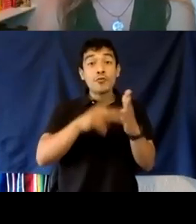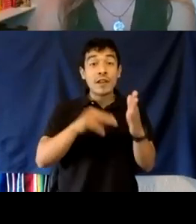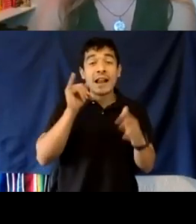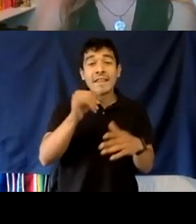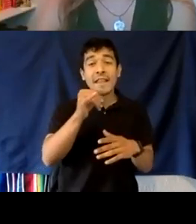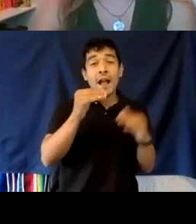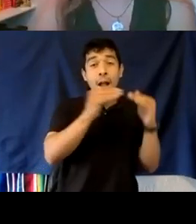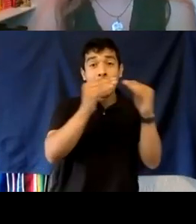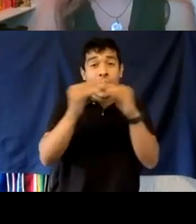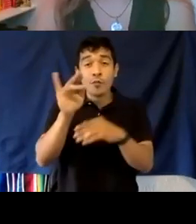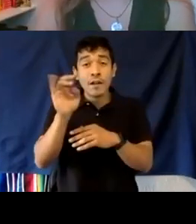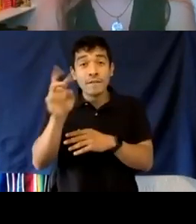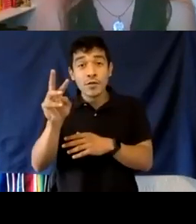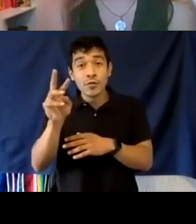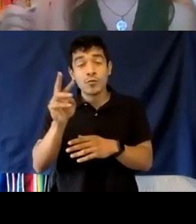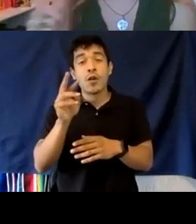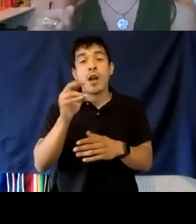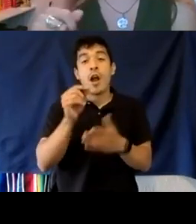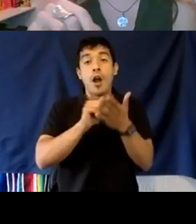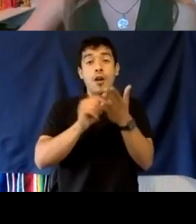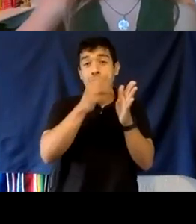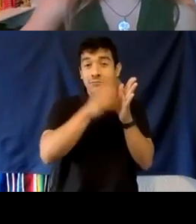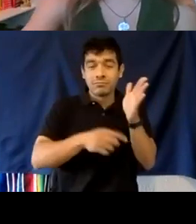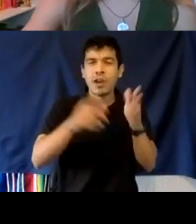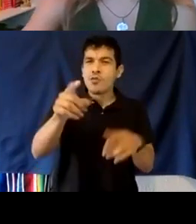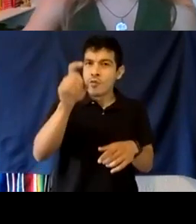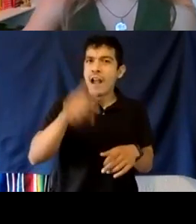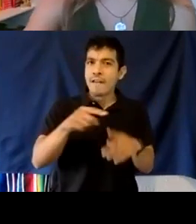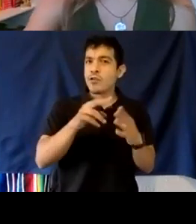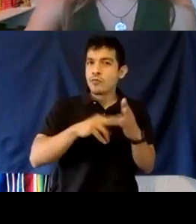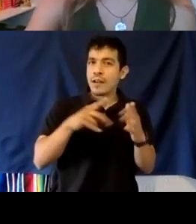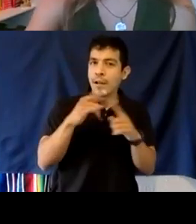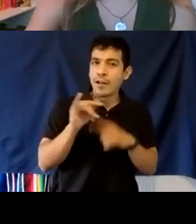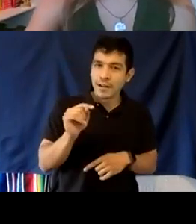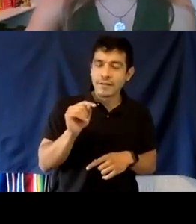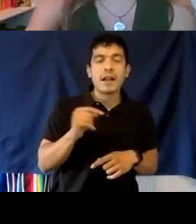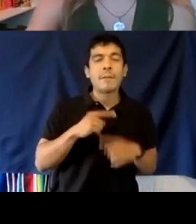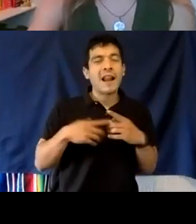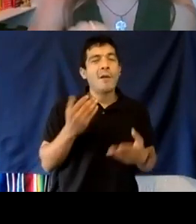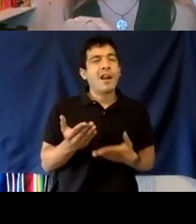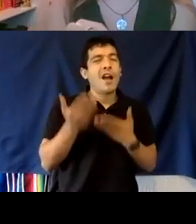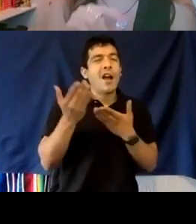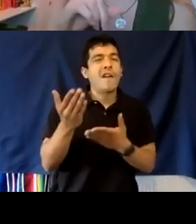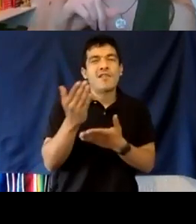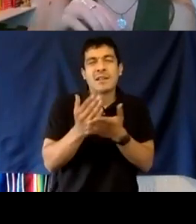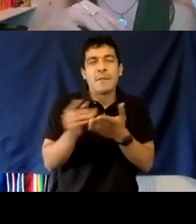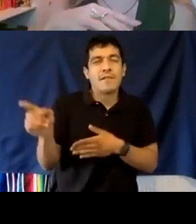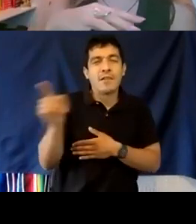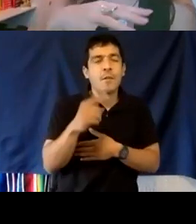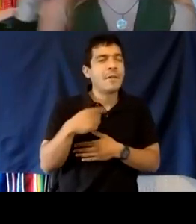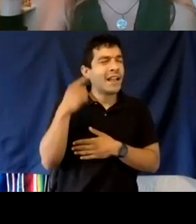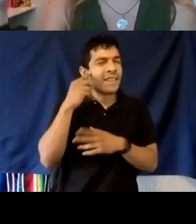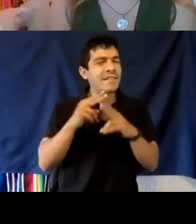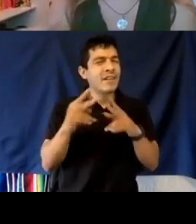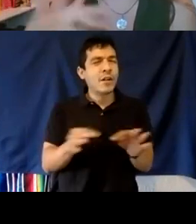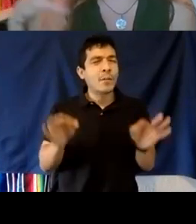article study of the thing, you might have to read about it. But I just want to offer a sort of smattering of those, because I think it's really important that if